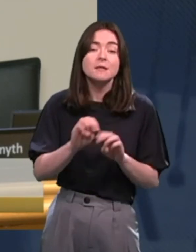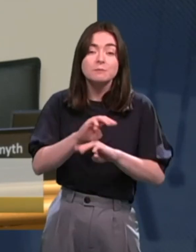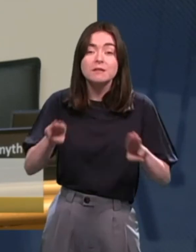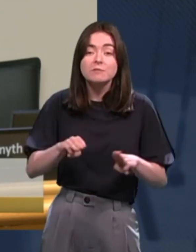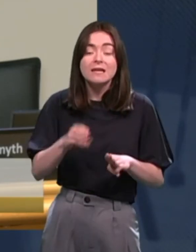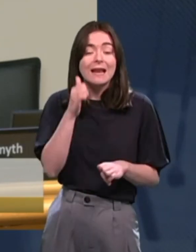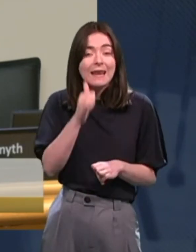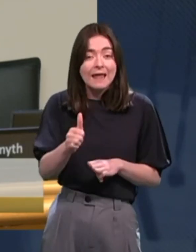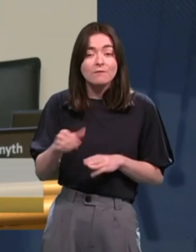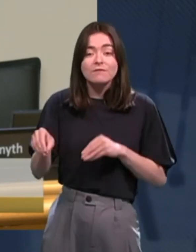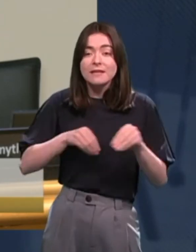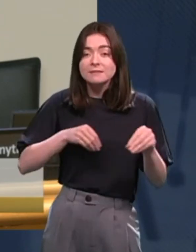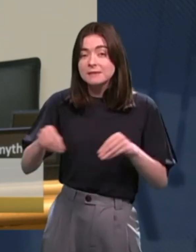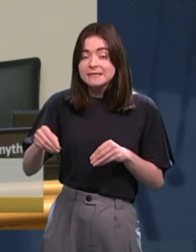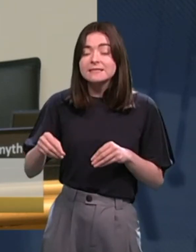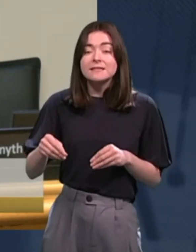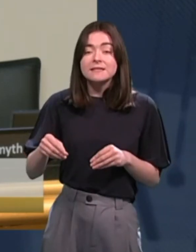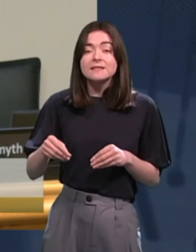flexibility, because,